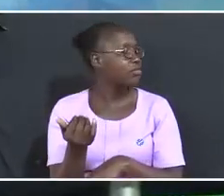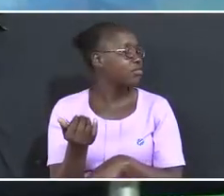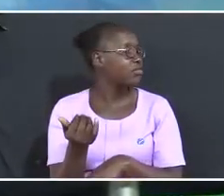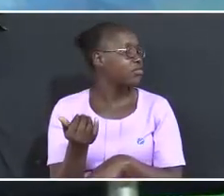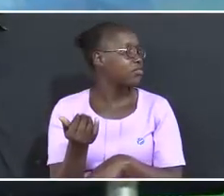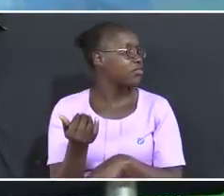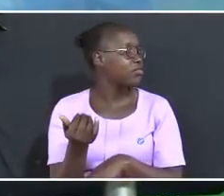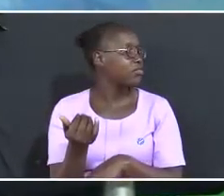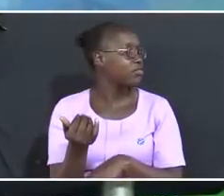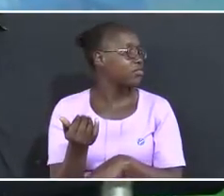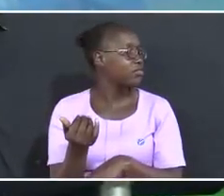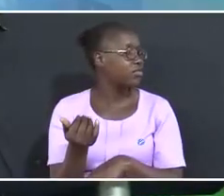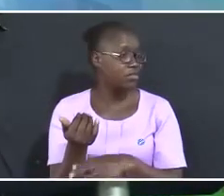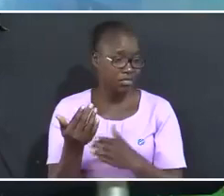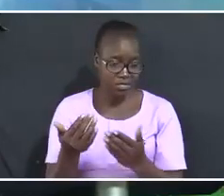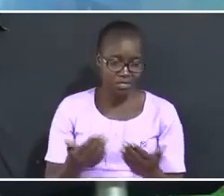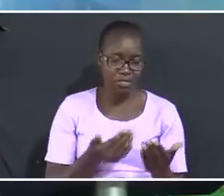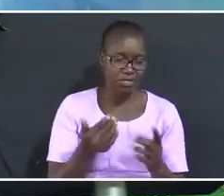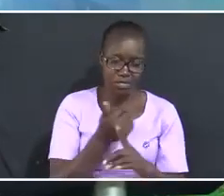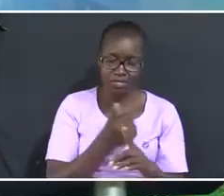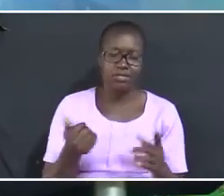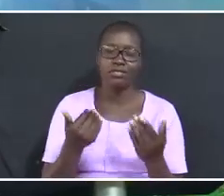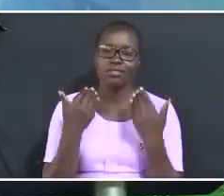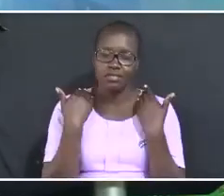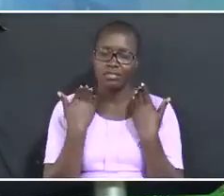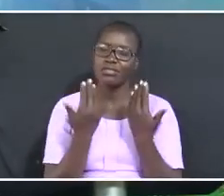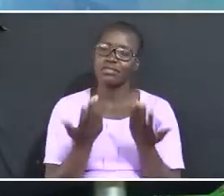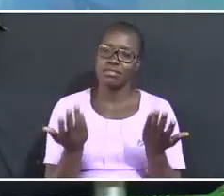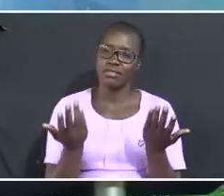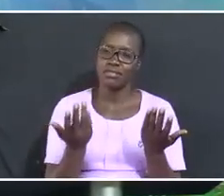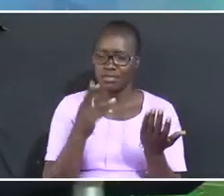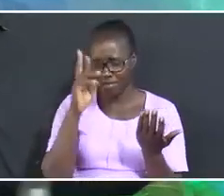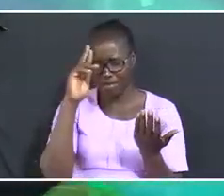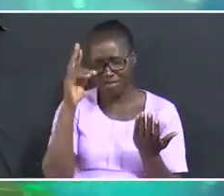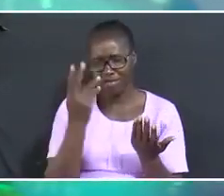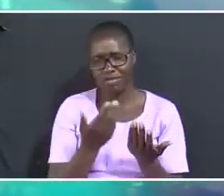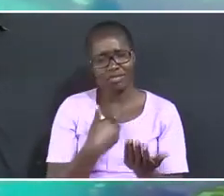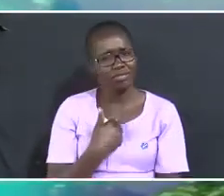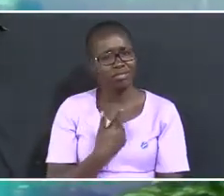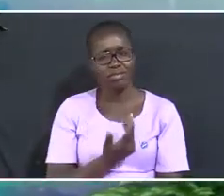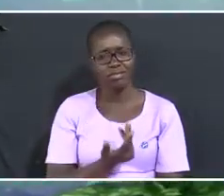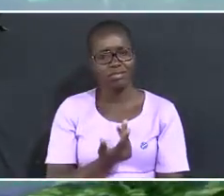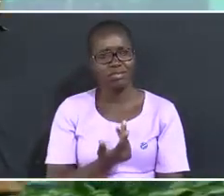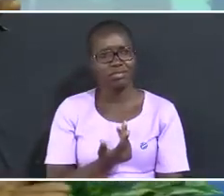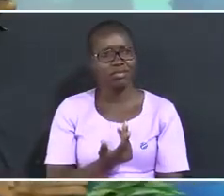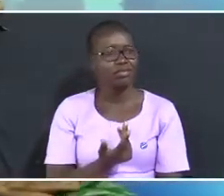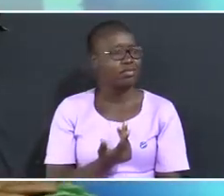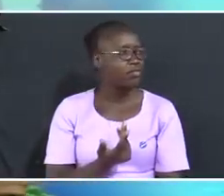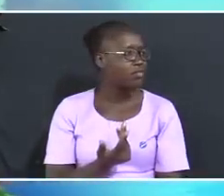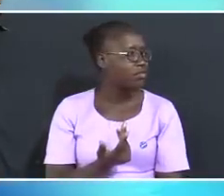because the child denied her sleep. That's legitimate.